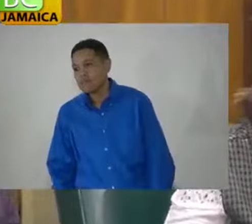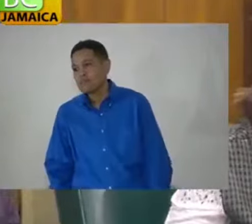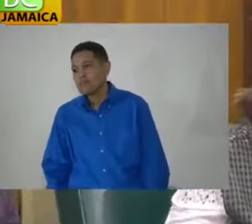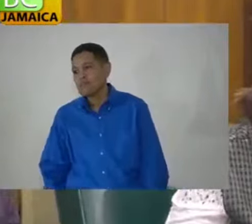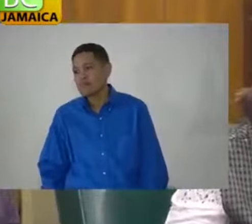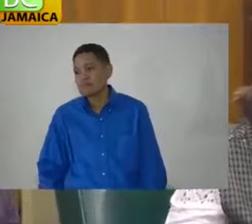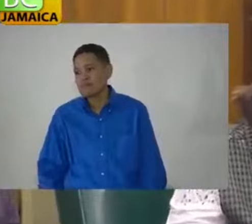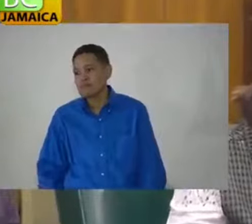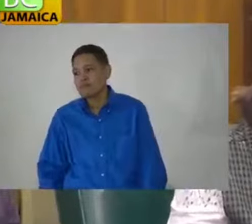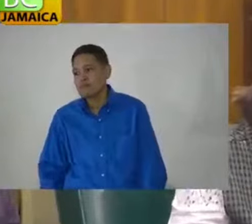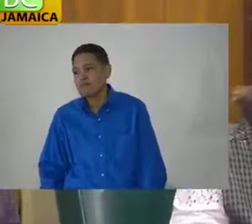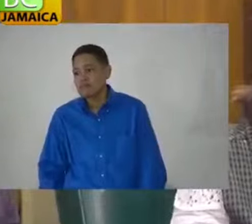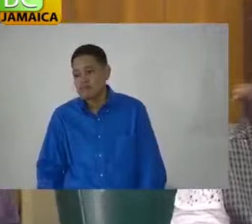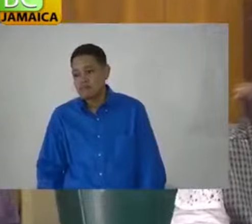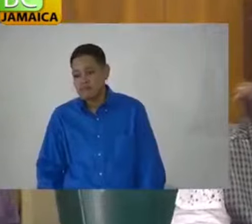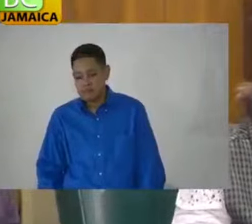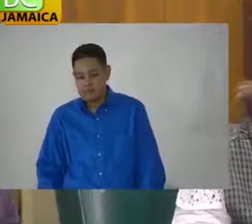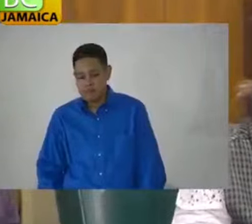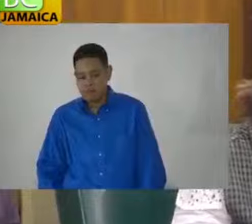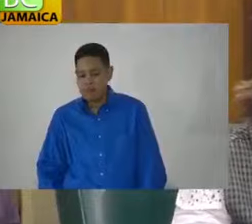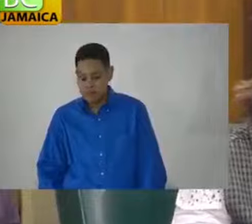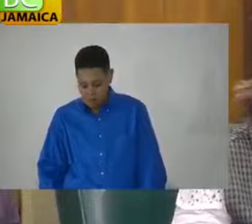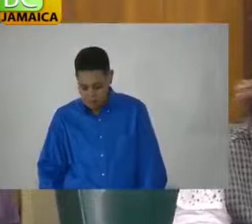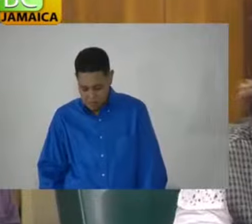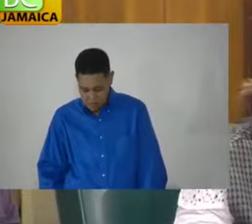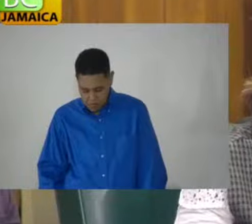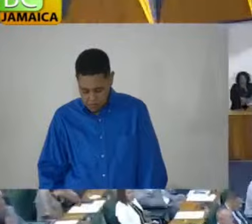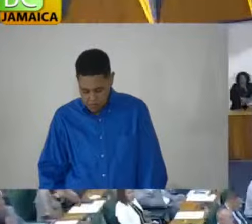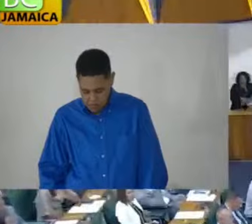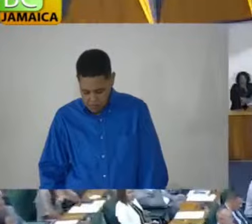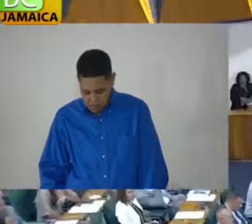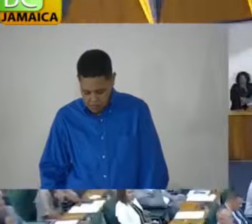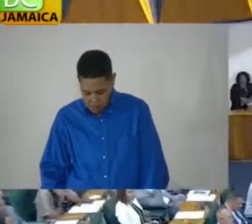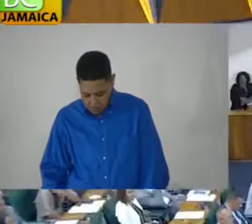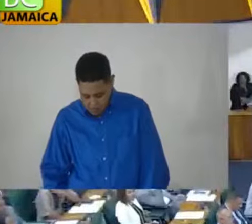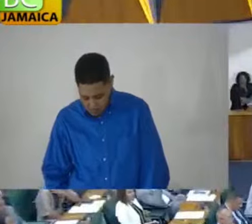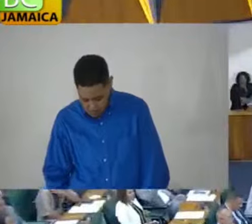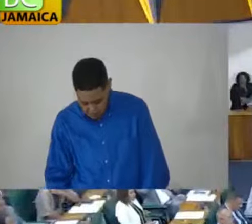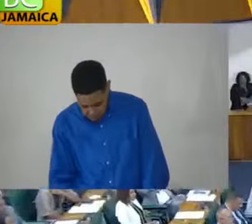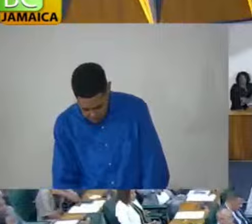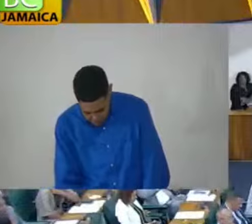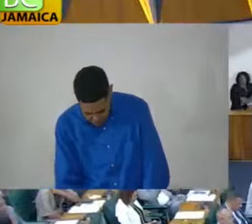Thank you, Madam Speaker. In relation to this matter...